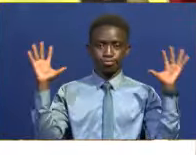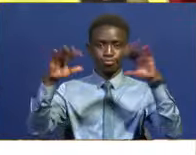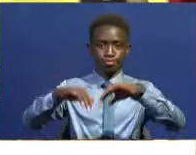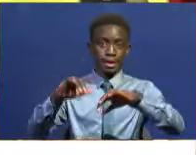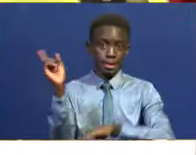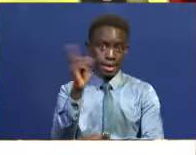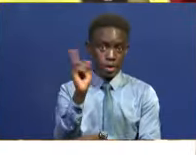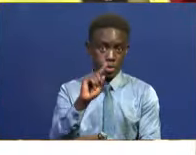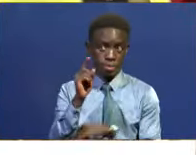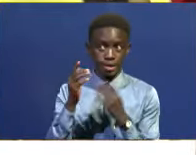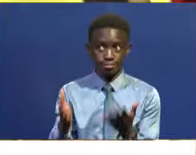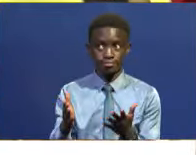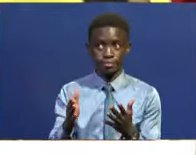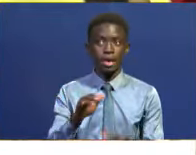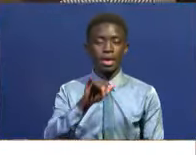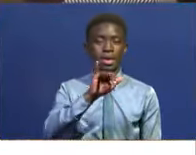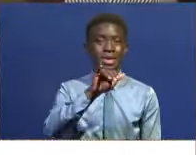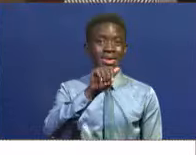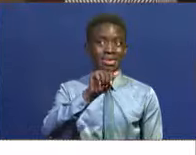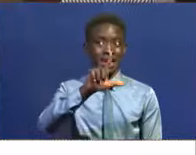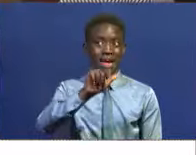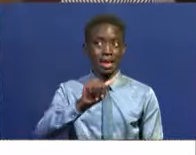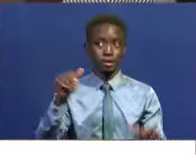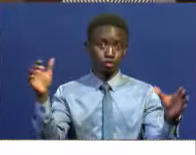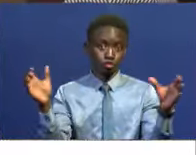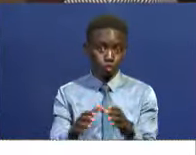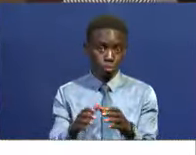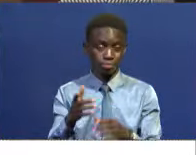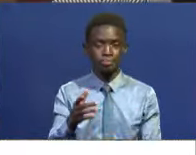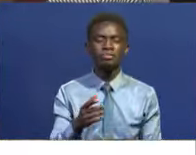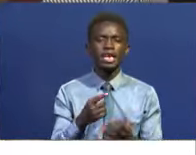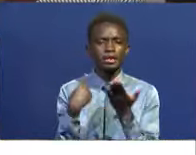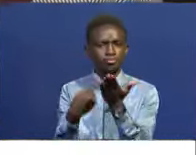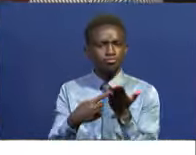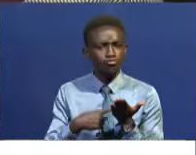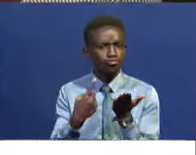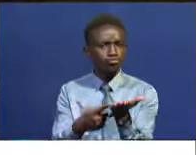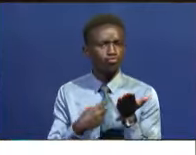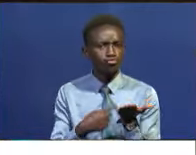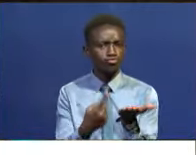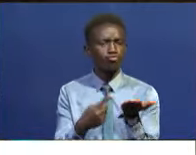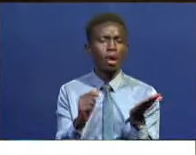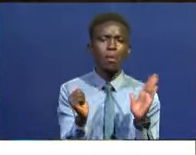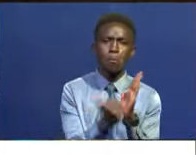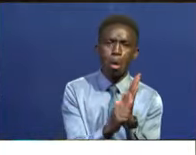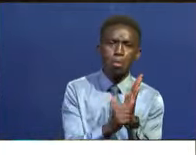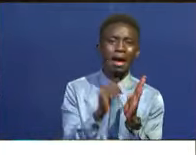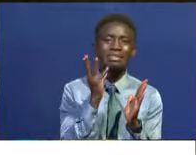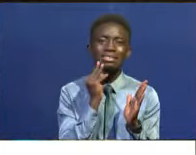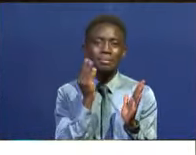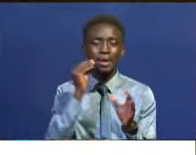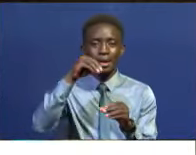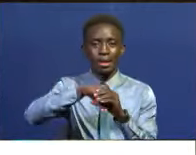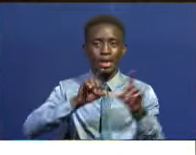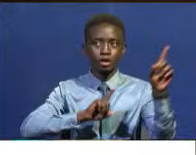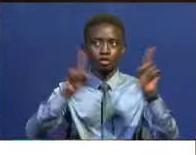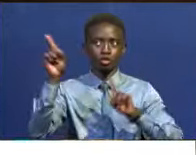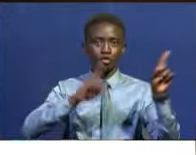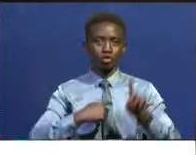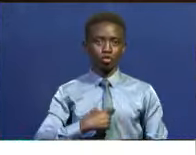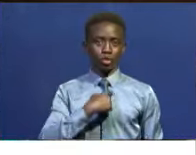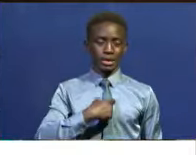brought on board members of the EALA who delved on pertinent issues affecting the tourism sector. Tendo cha kumsimfanyia masimamizi